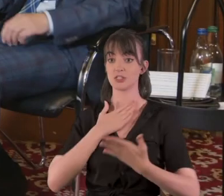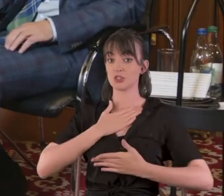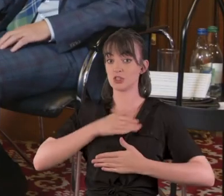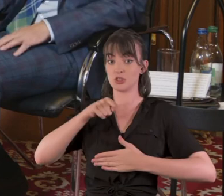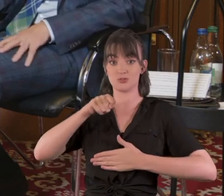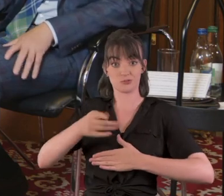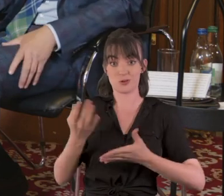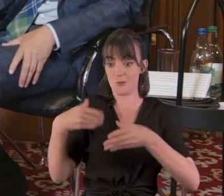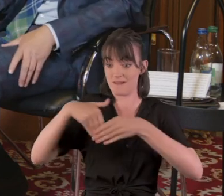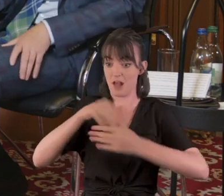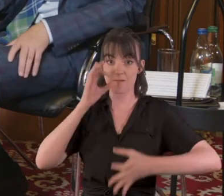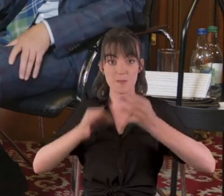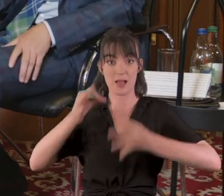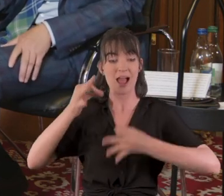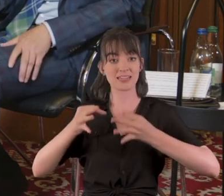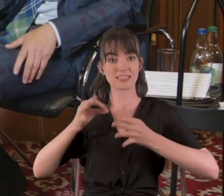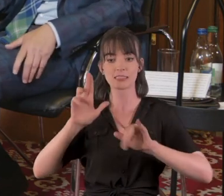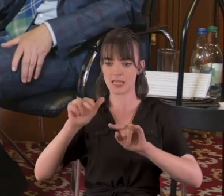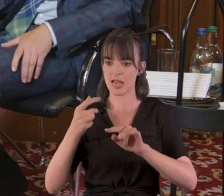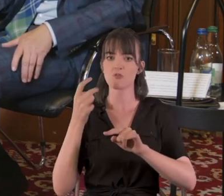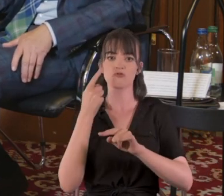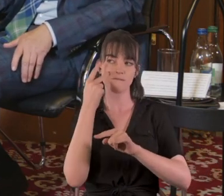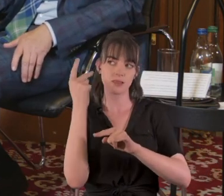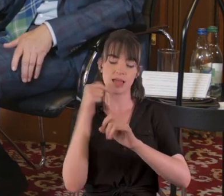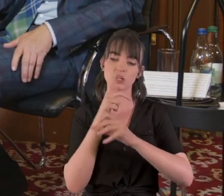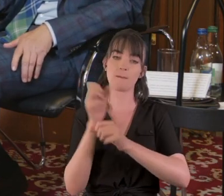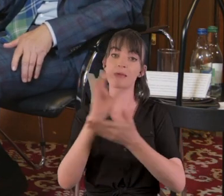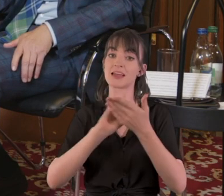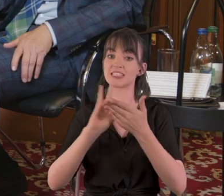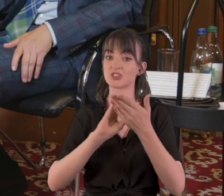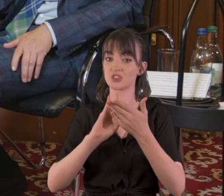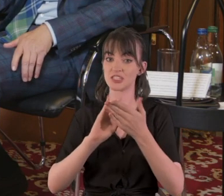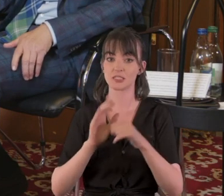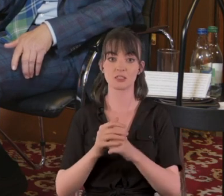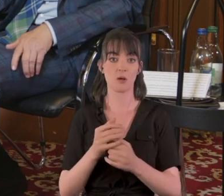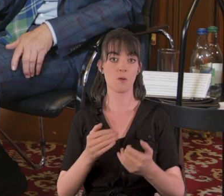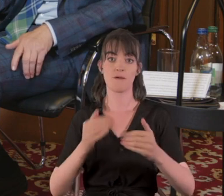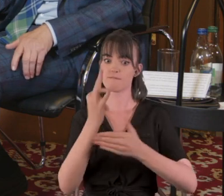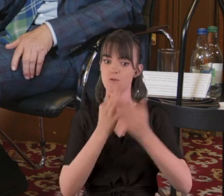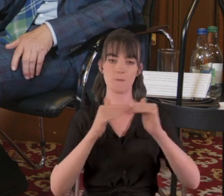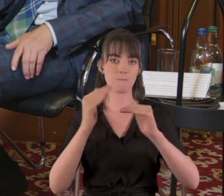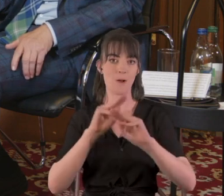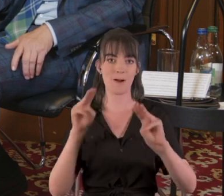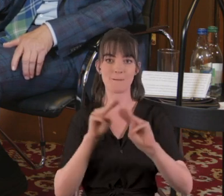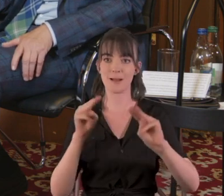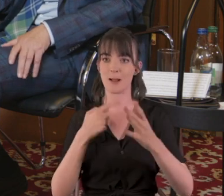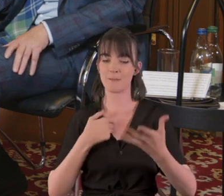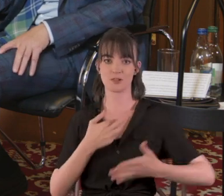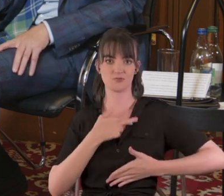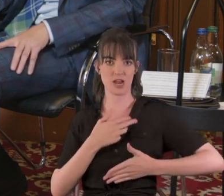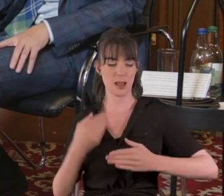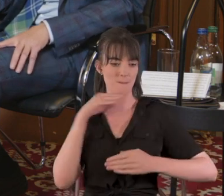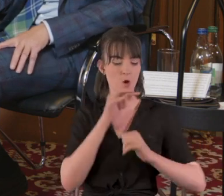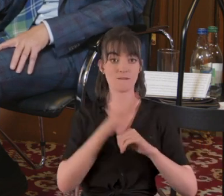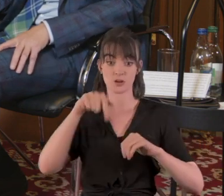heart of politics can reflect on history. There's a number of other people who have been really central to this